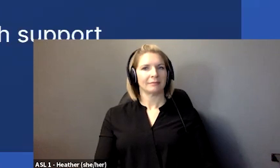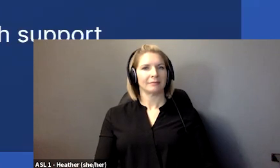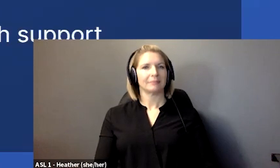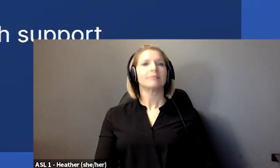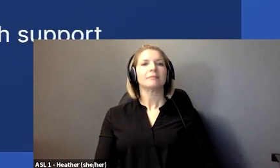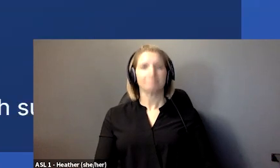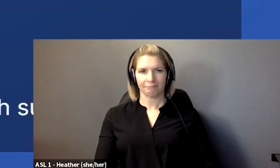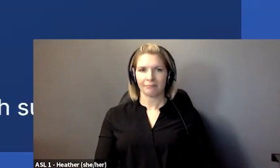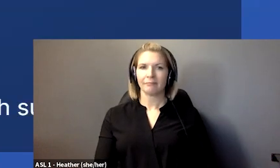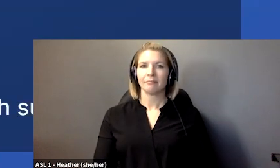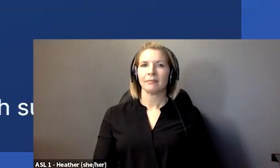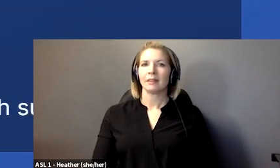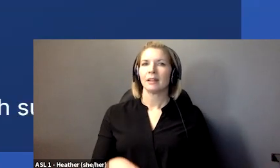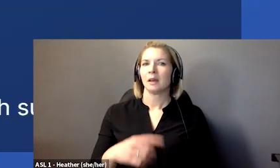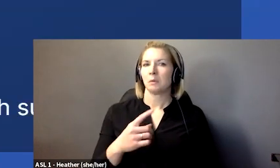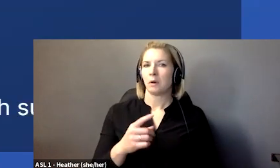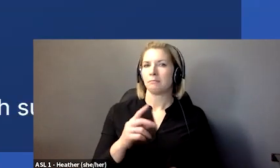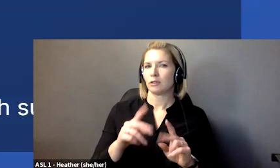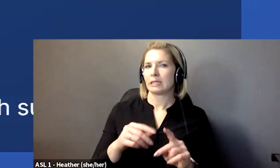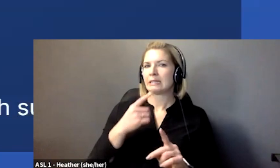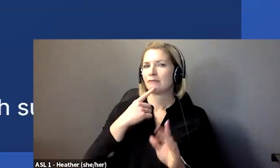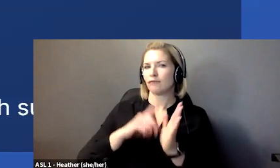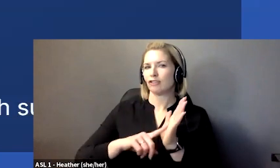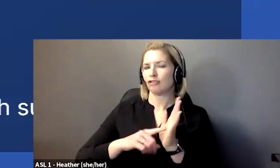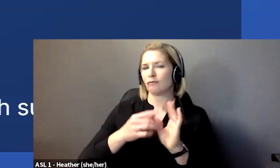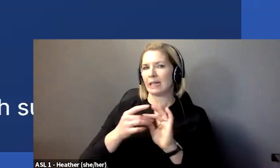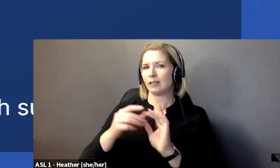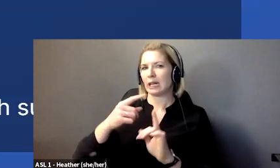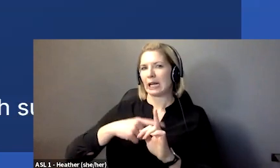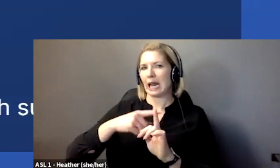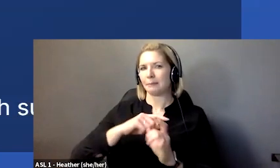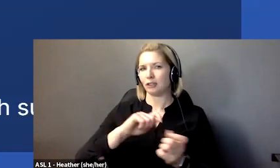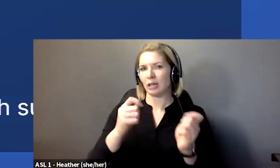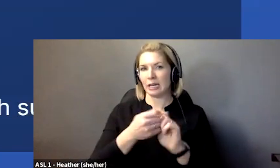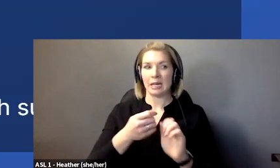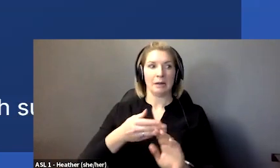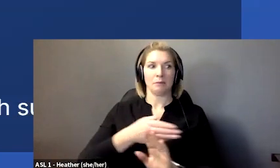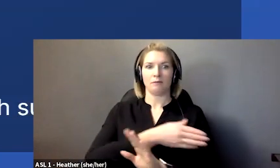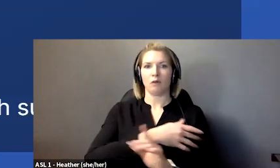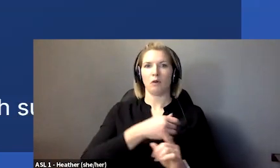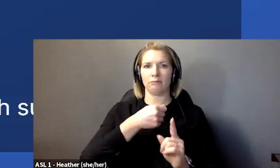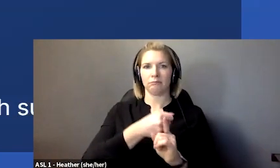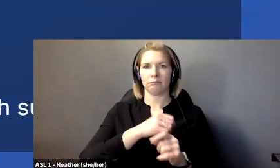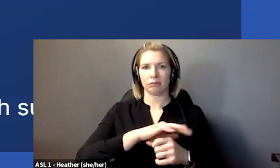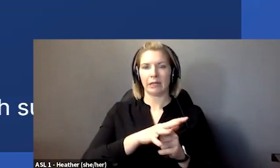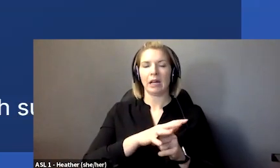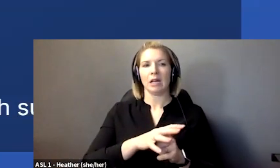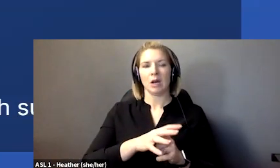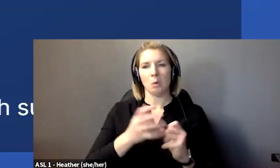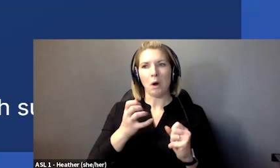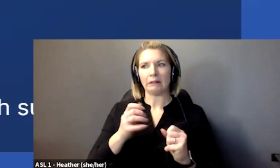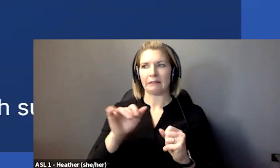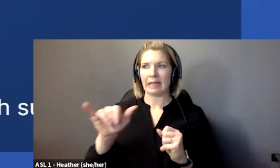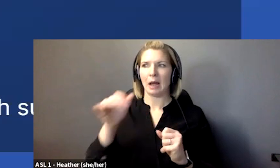So one person talks about research on climate change, even pre-pandemic, putting a lot of emphasis on hybrid work environments. So ensuring